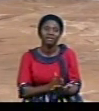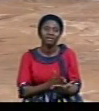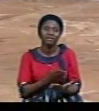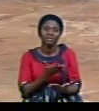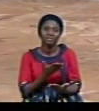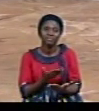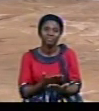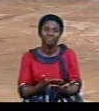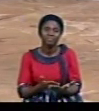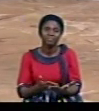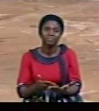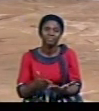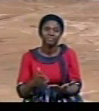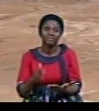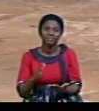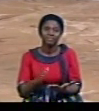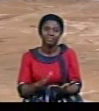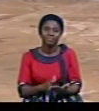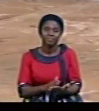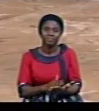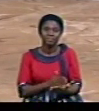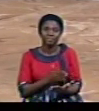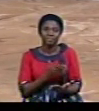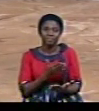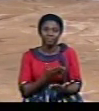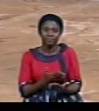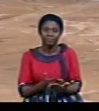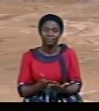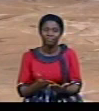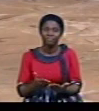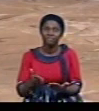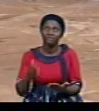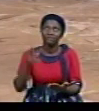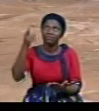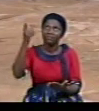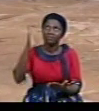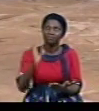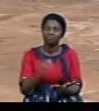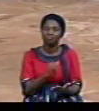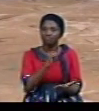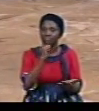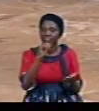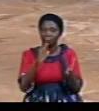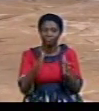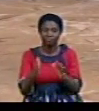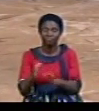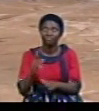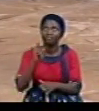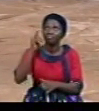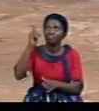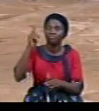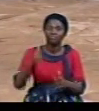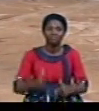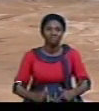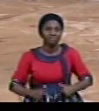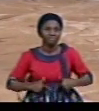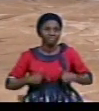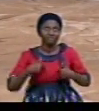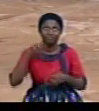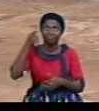bye God's not dead he's alive